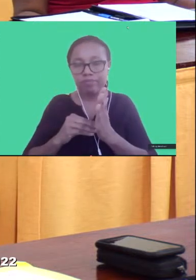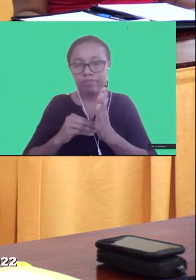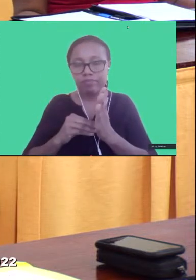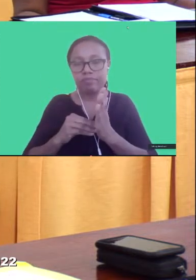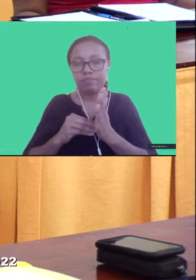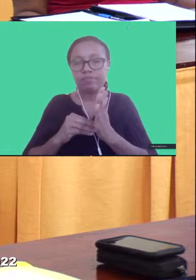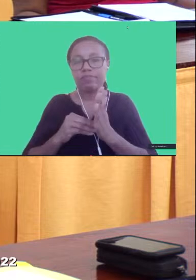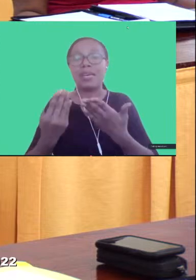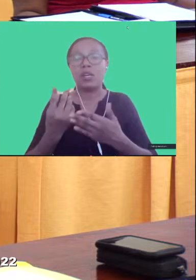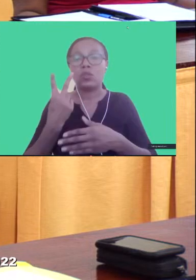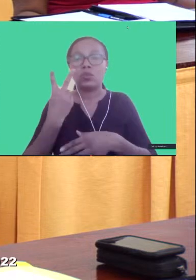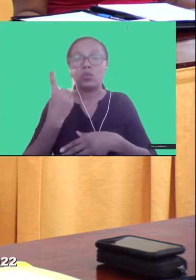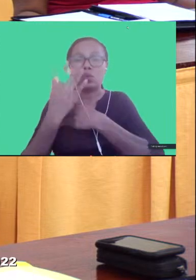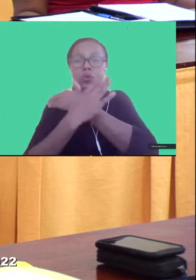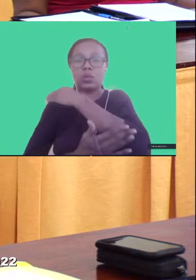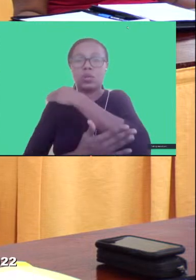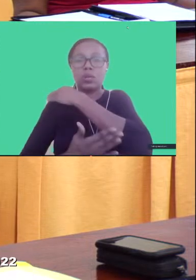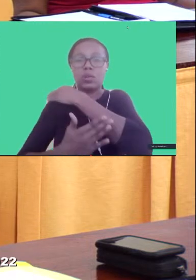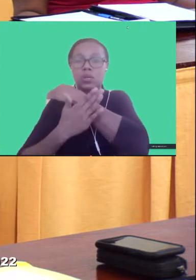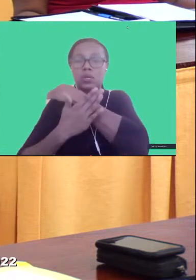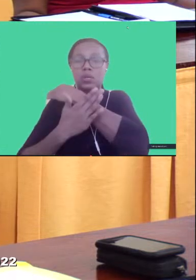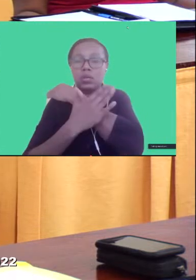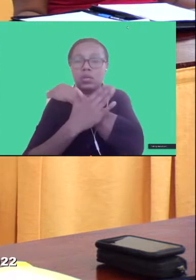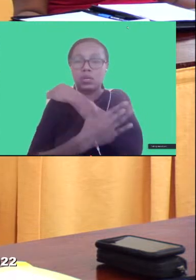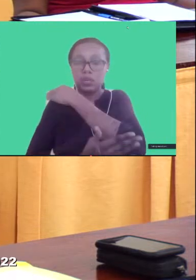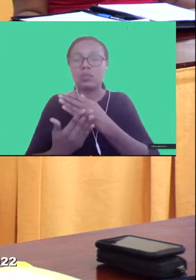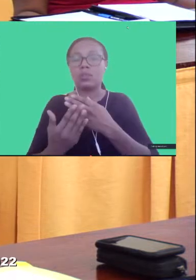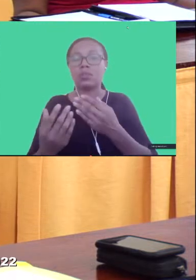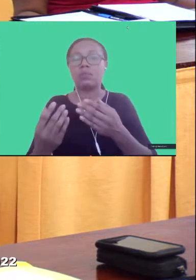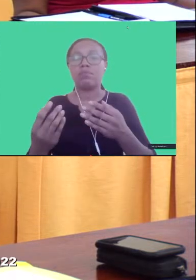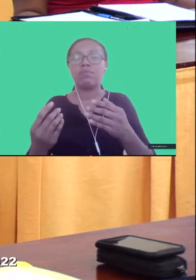these matters of shared,